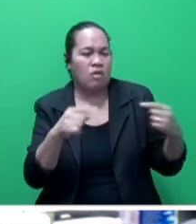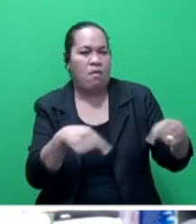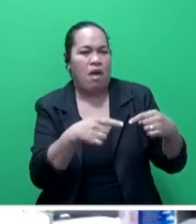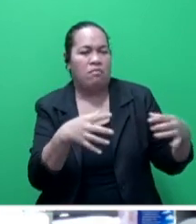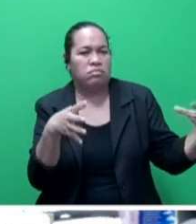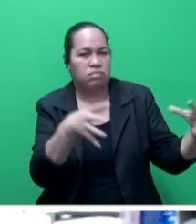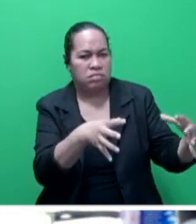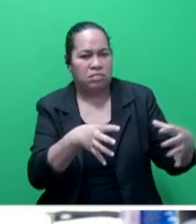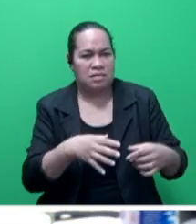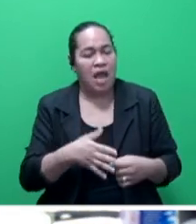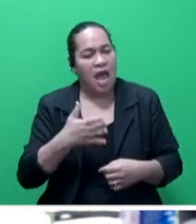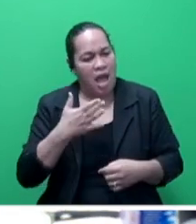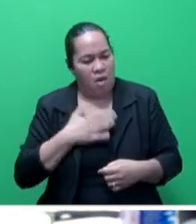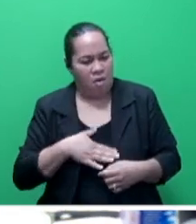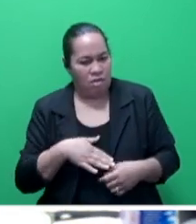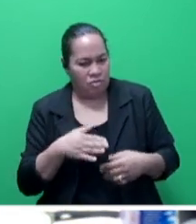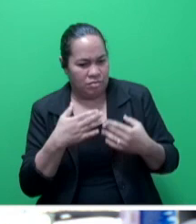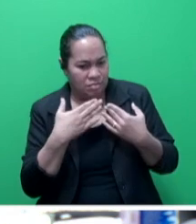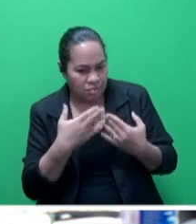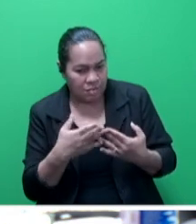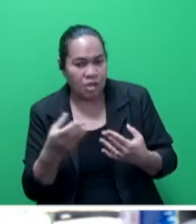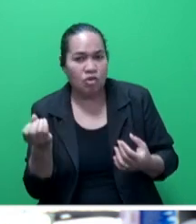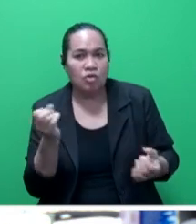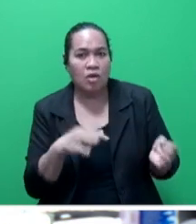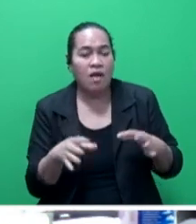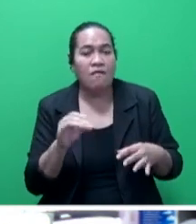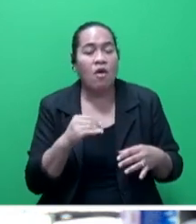wish to acknowledge the contribution by the Honourable